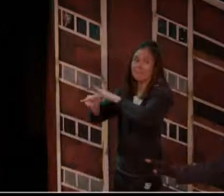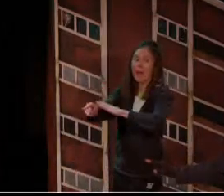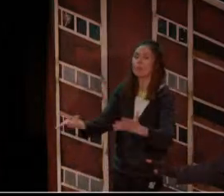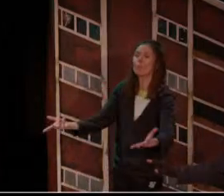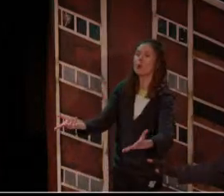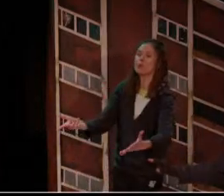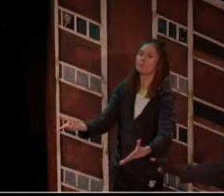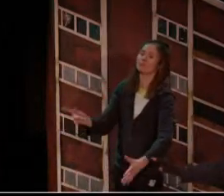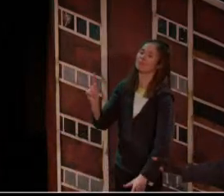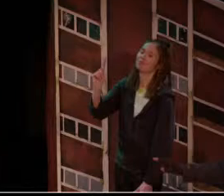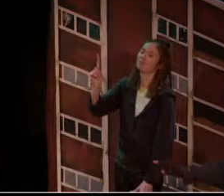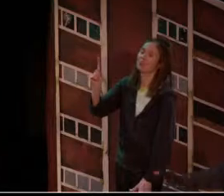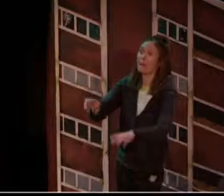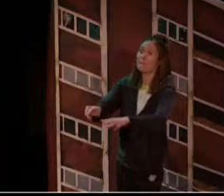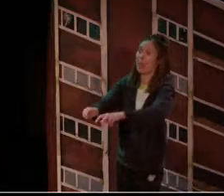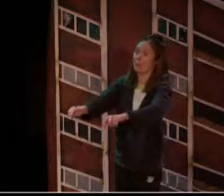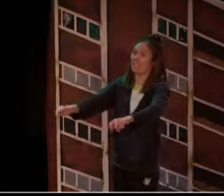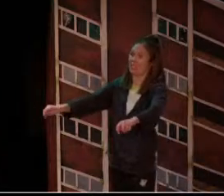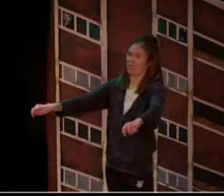they'll be by seaside,